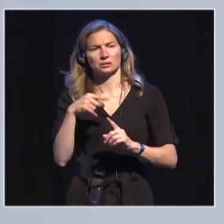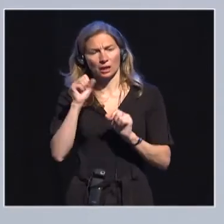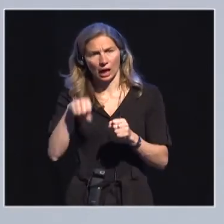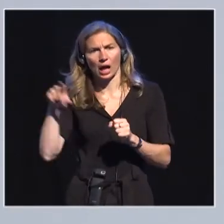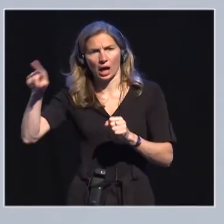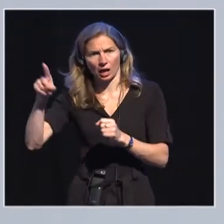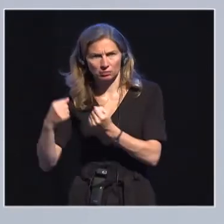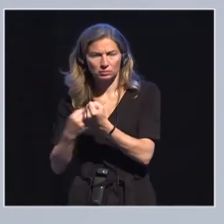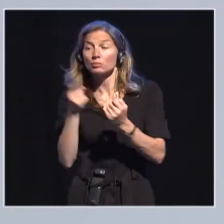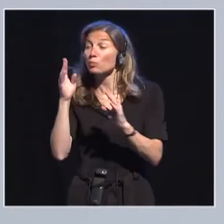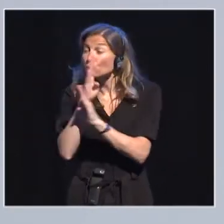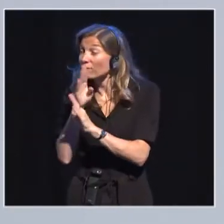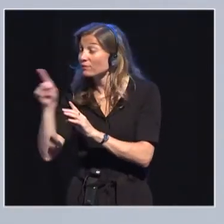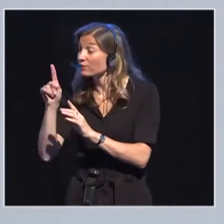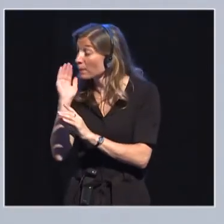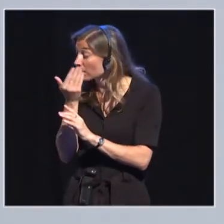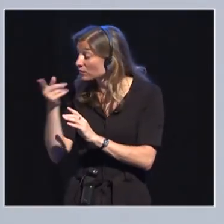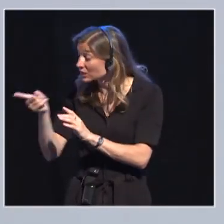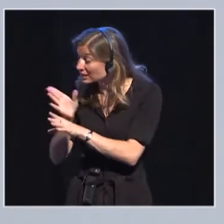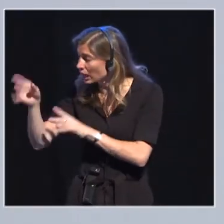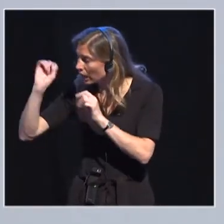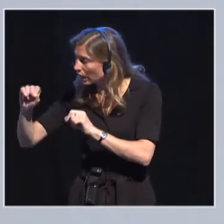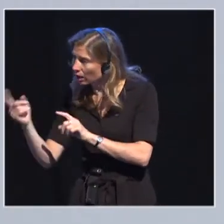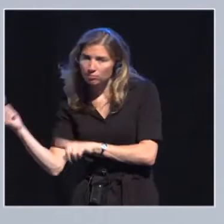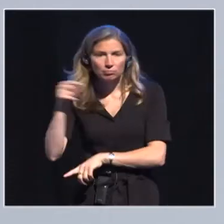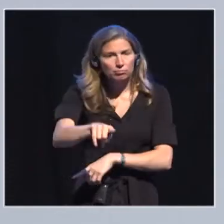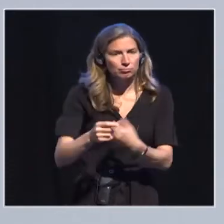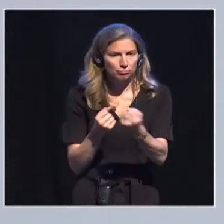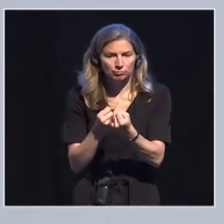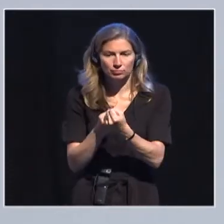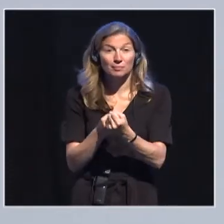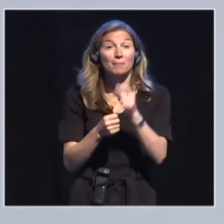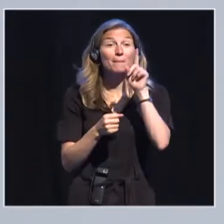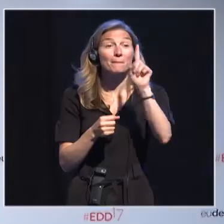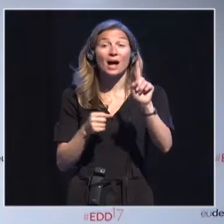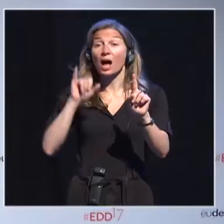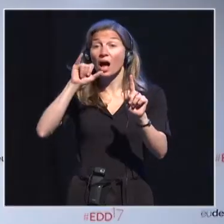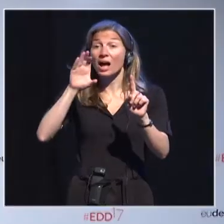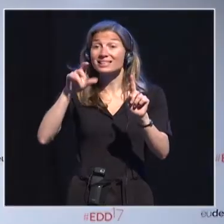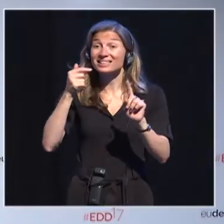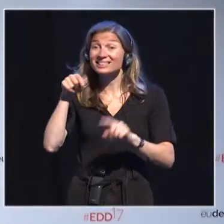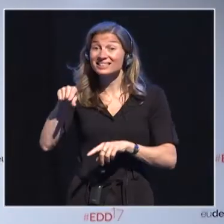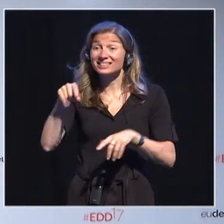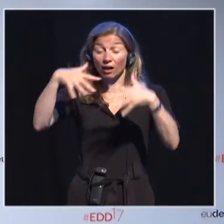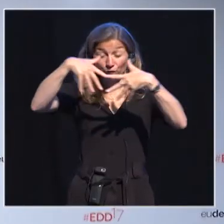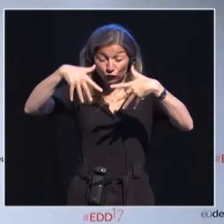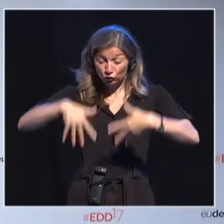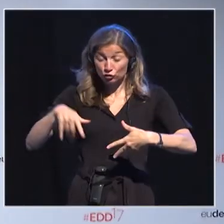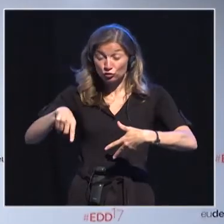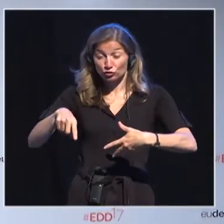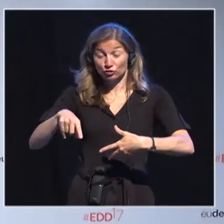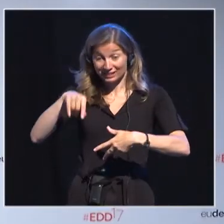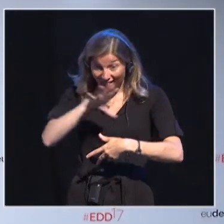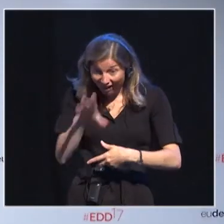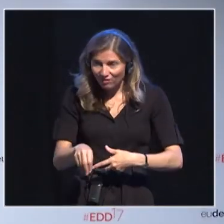again, this is about the lack of ICT infrastructure in Africa. There's also